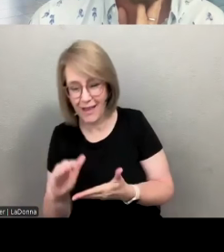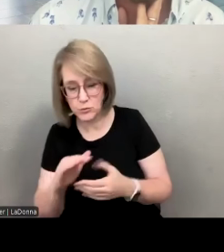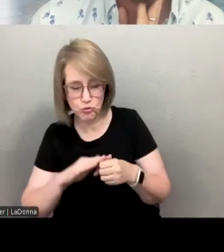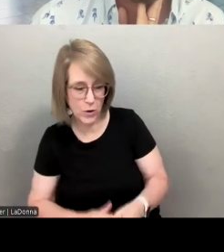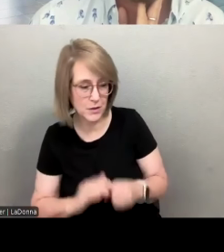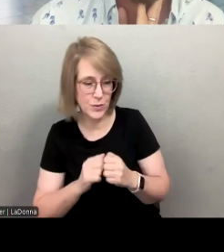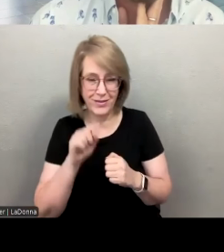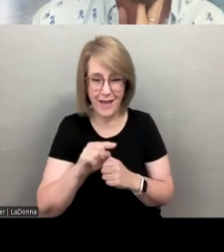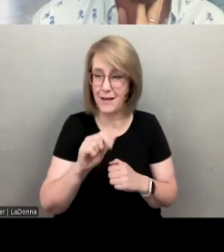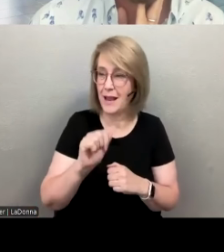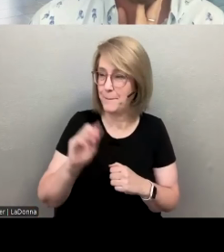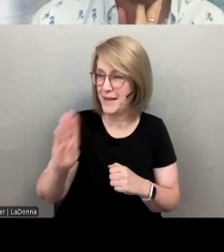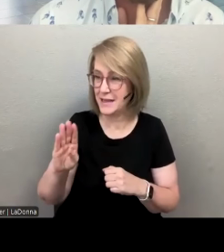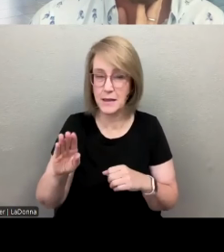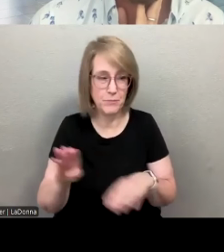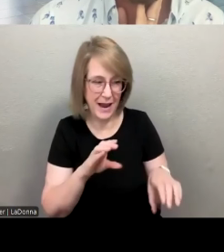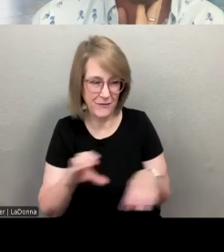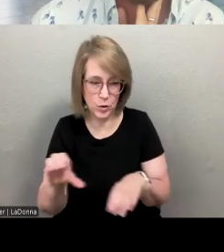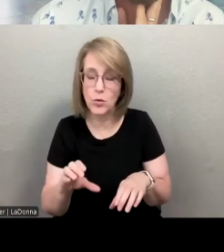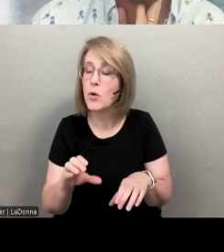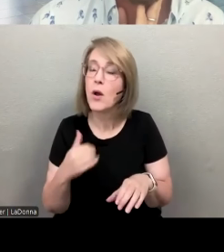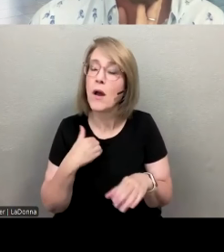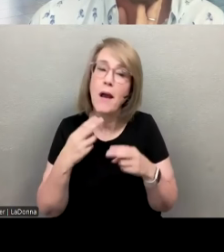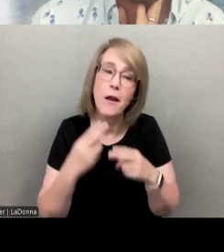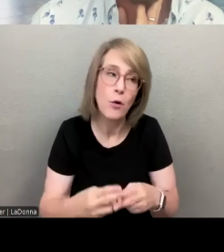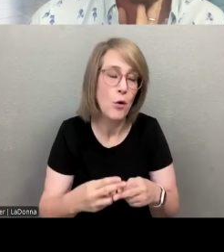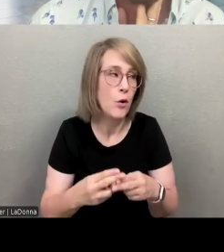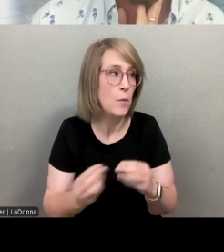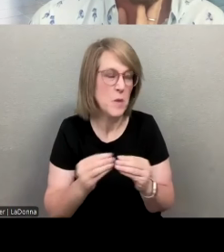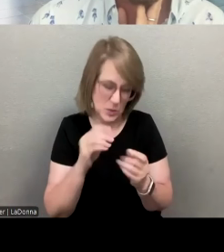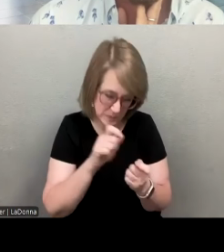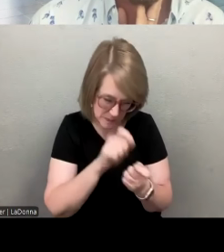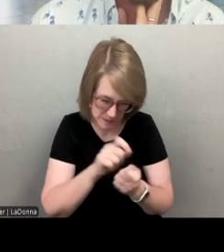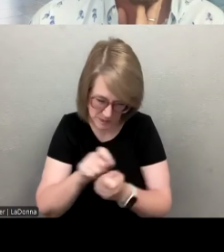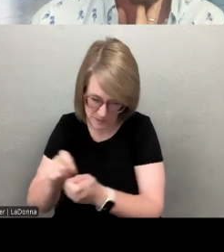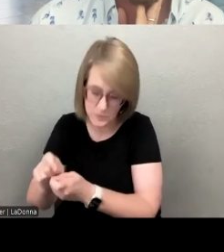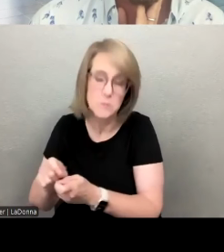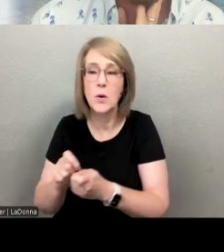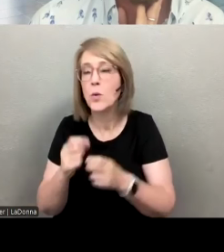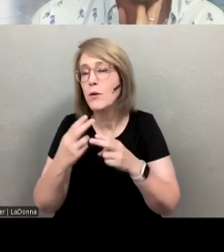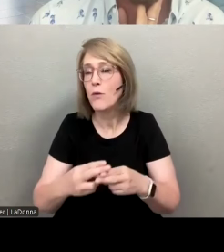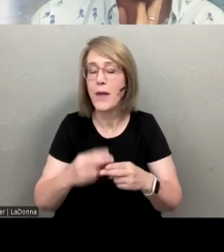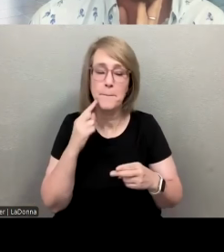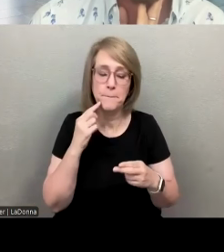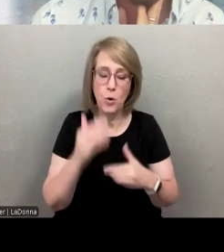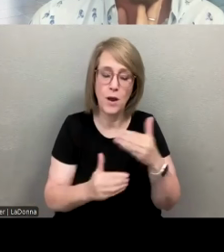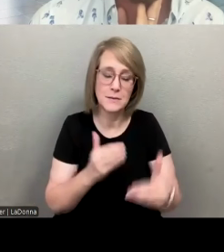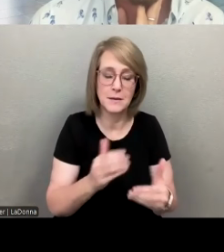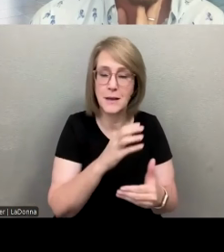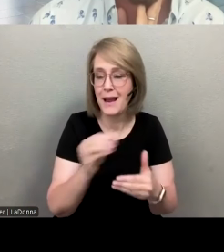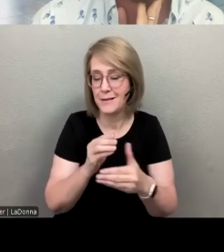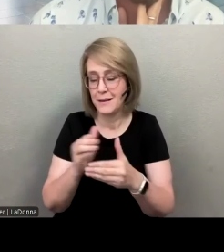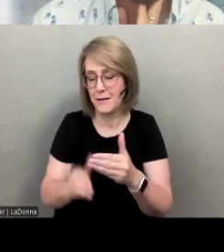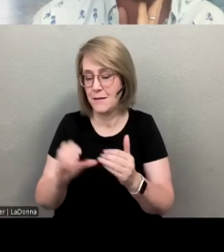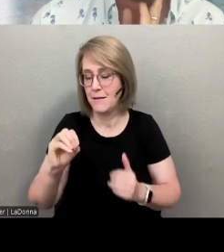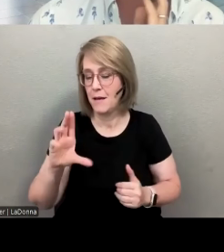do much more detailed, what we would call in my psychotherapy research background, a process and outcome research on what are